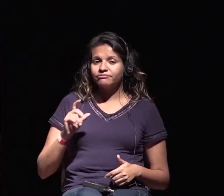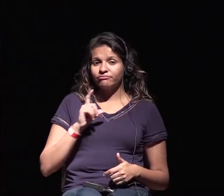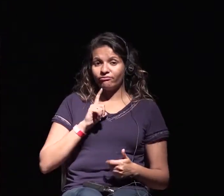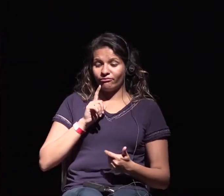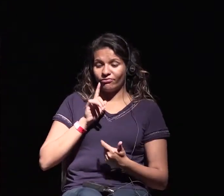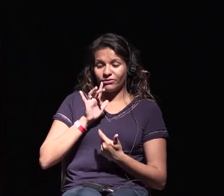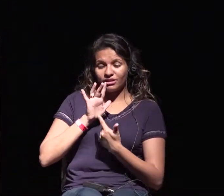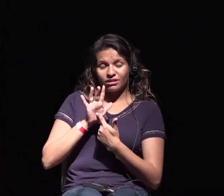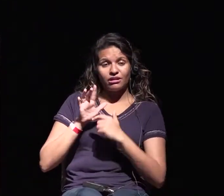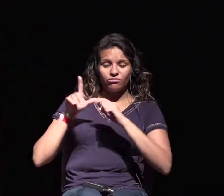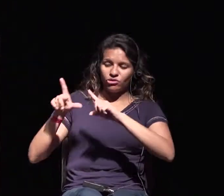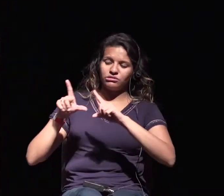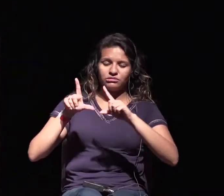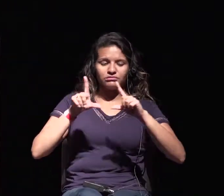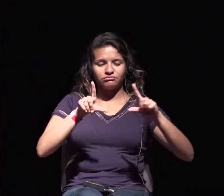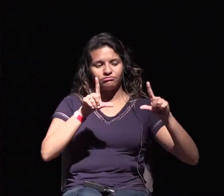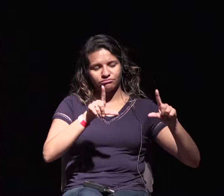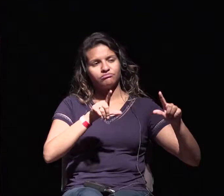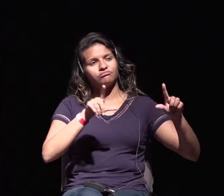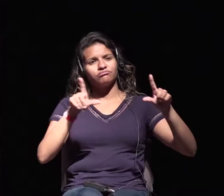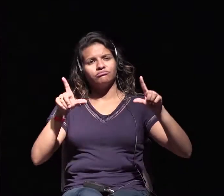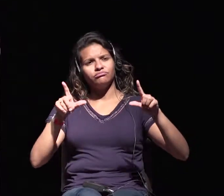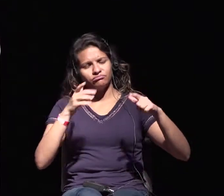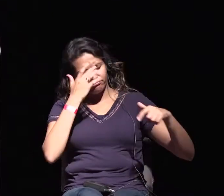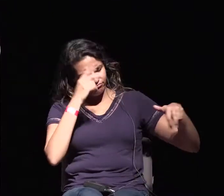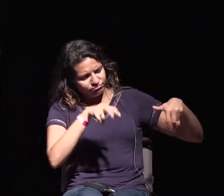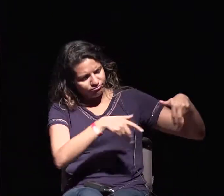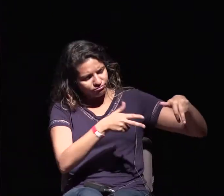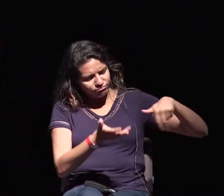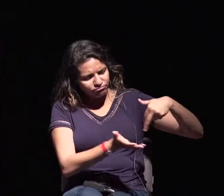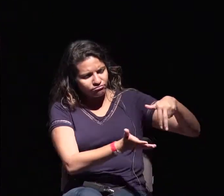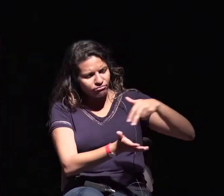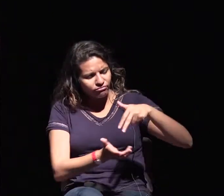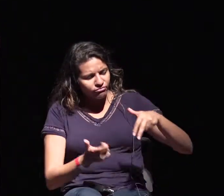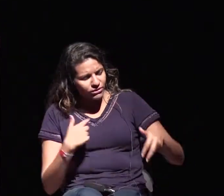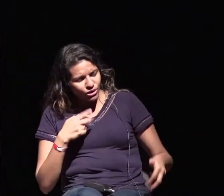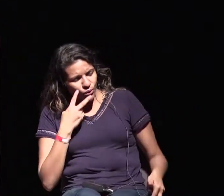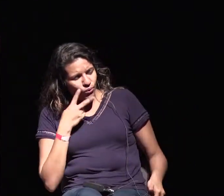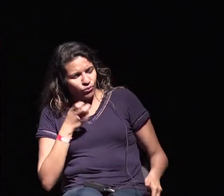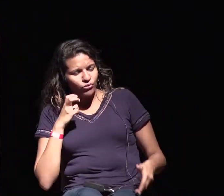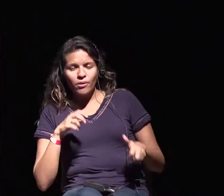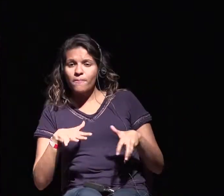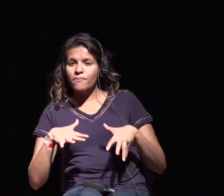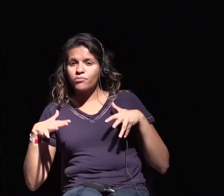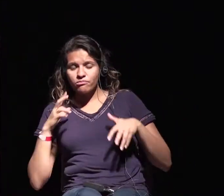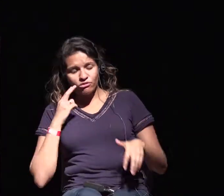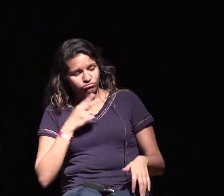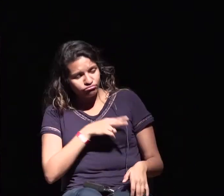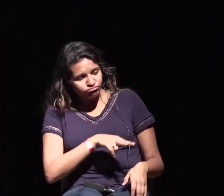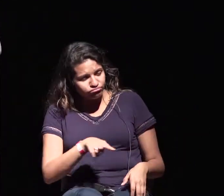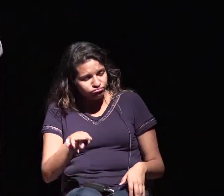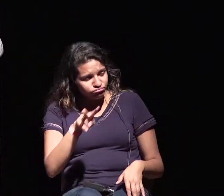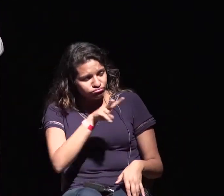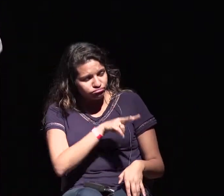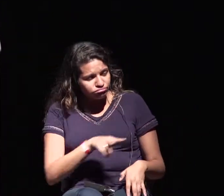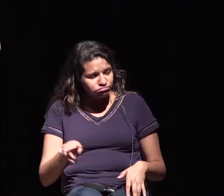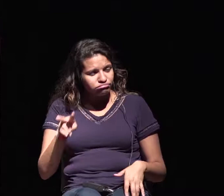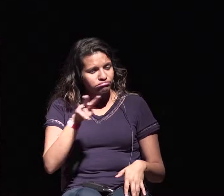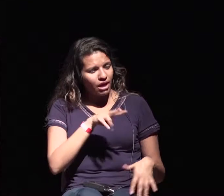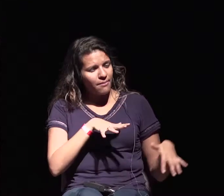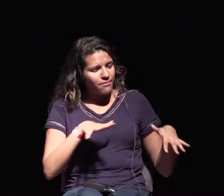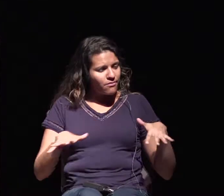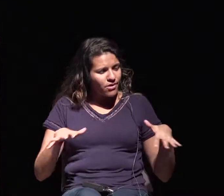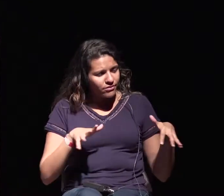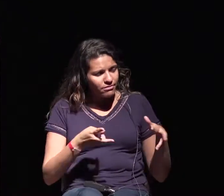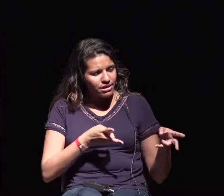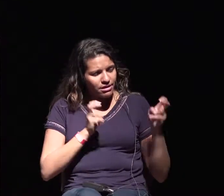within each piece and the choreography of all pieces amongst themselves. A choreographed exhibition is defined